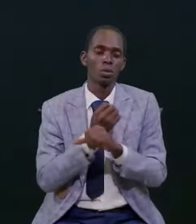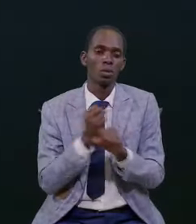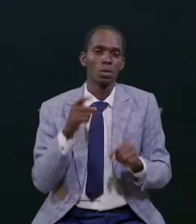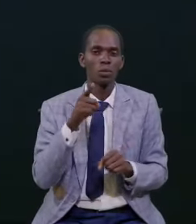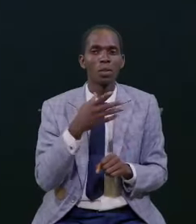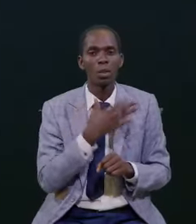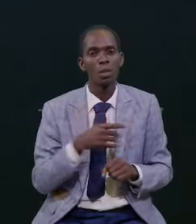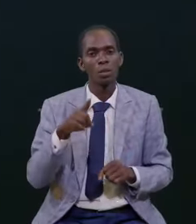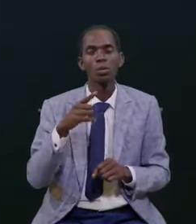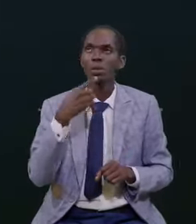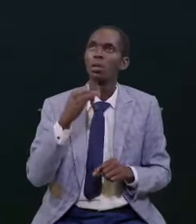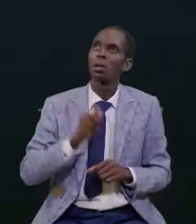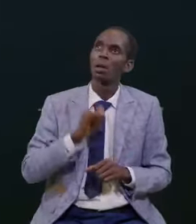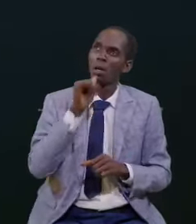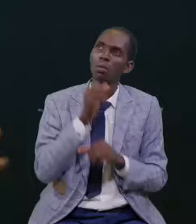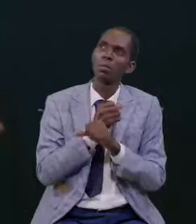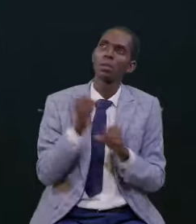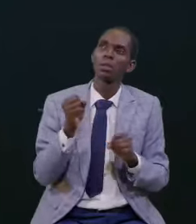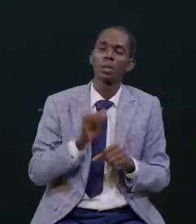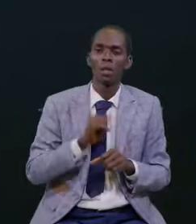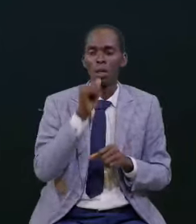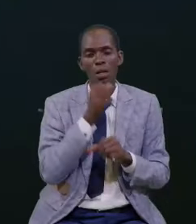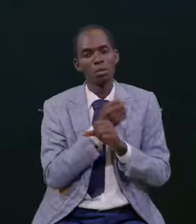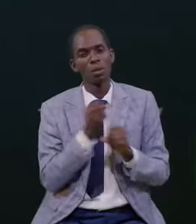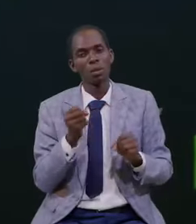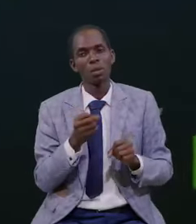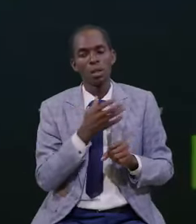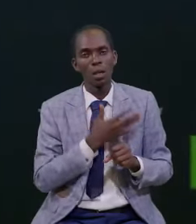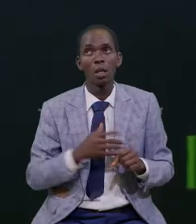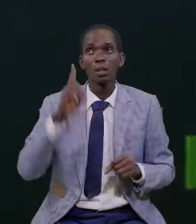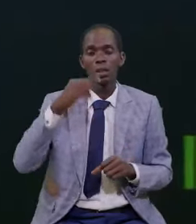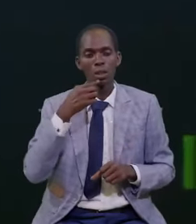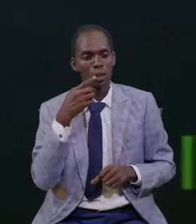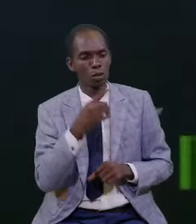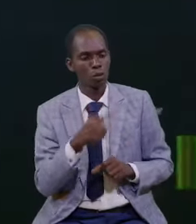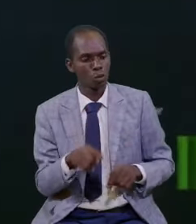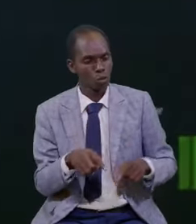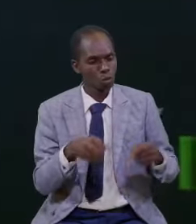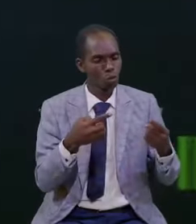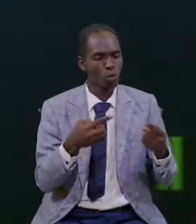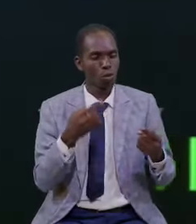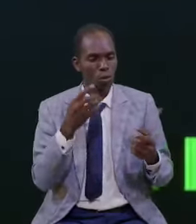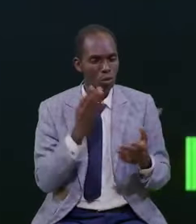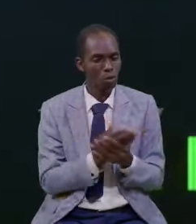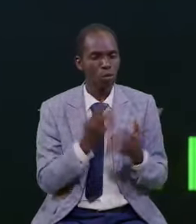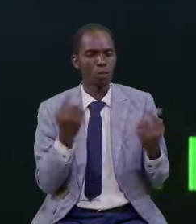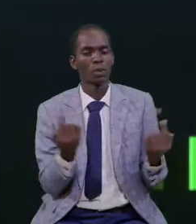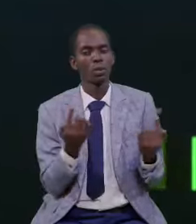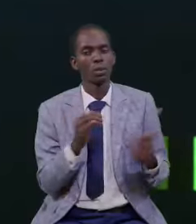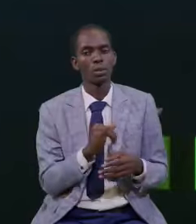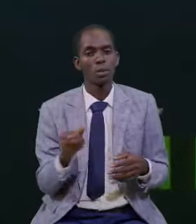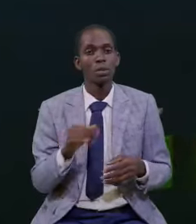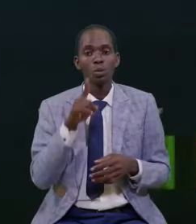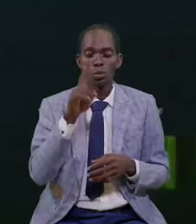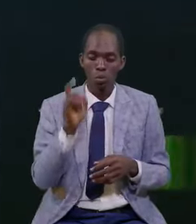am saved, I am saved. And then he says, go and sin no more. You must continue